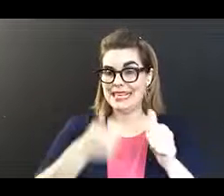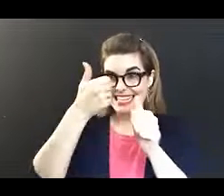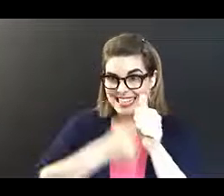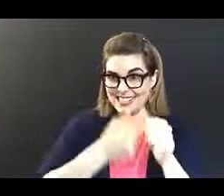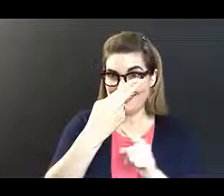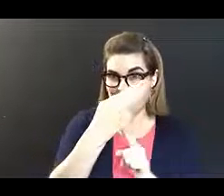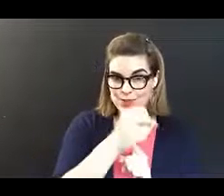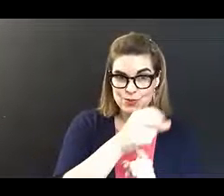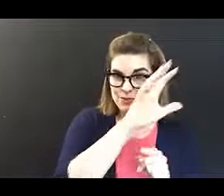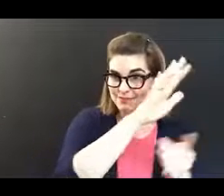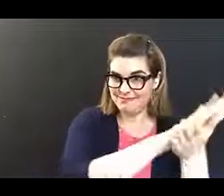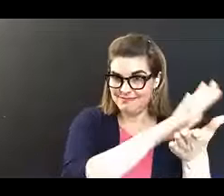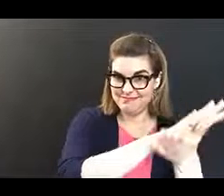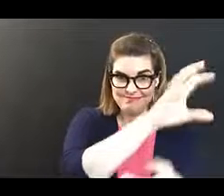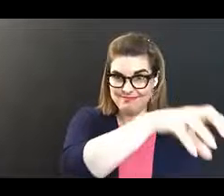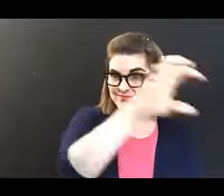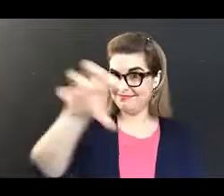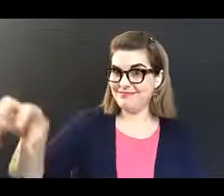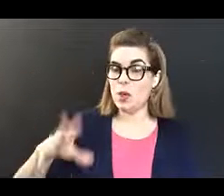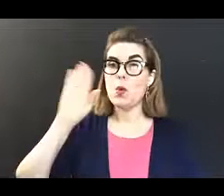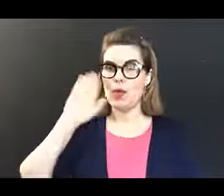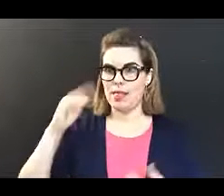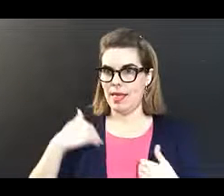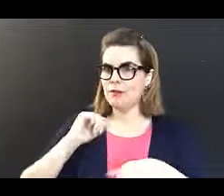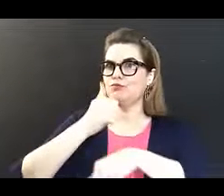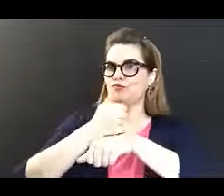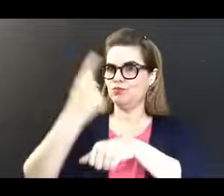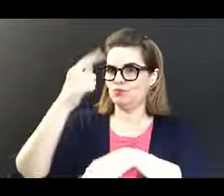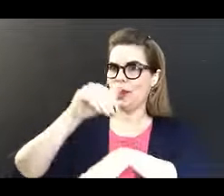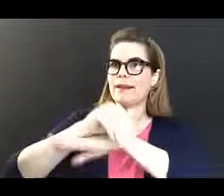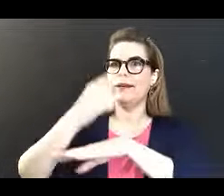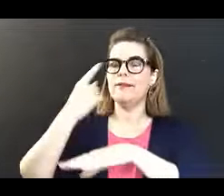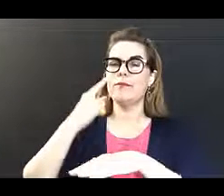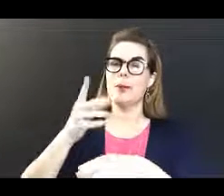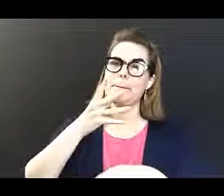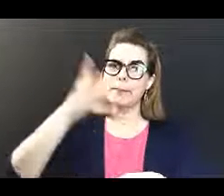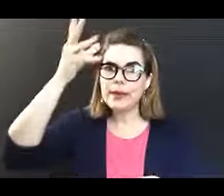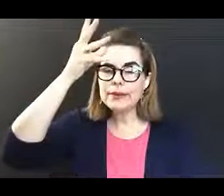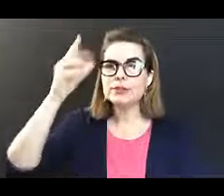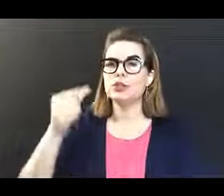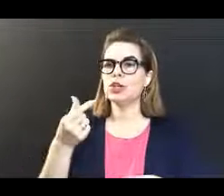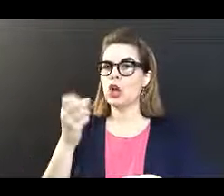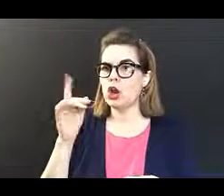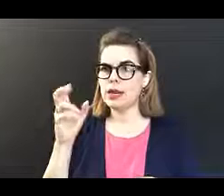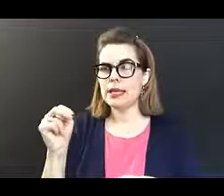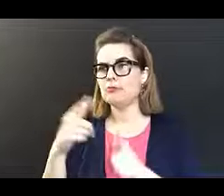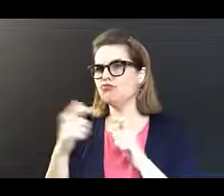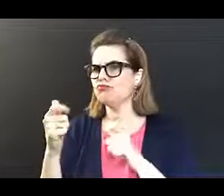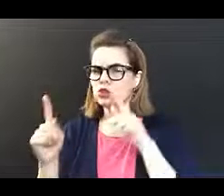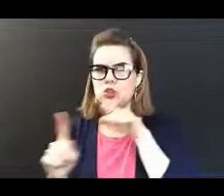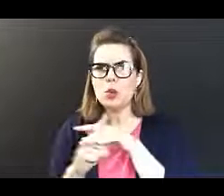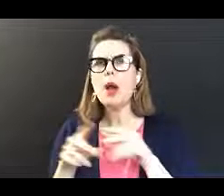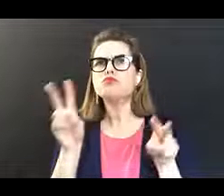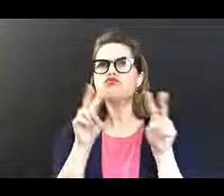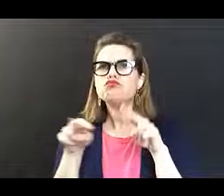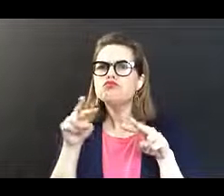parent session for our families, for parents and students and guardians to attend, to learn a little bit more about CCAP, what courses